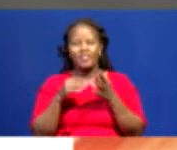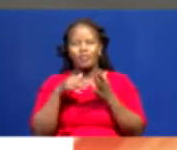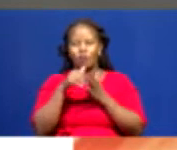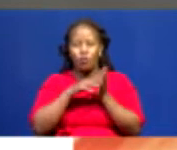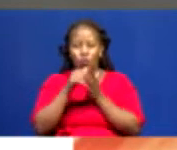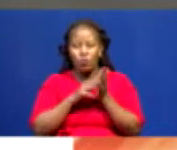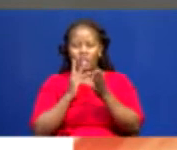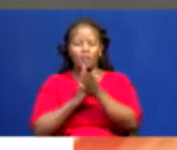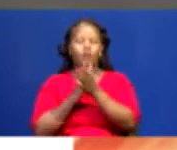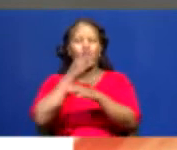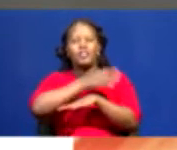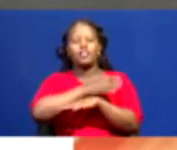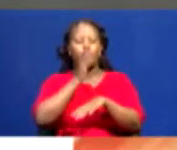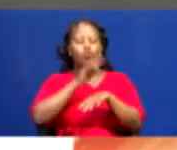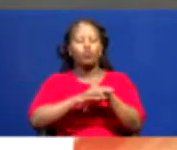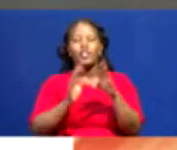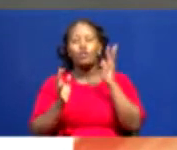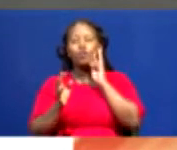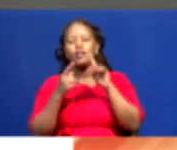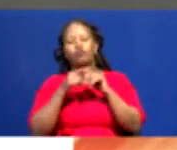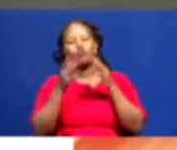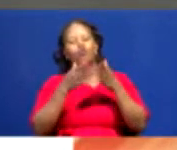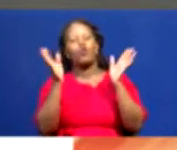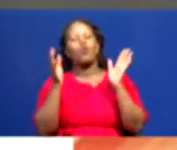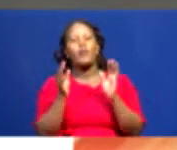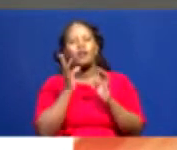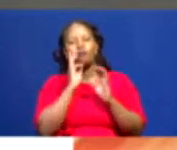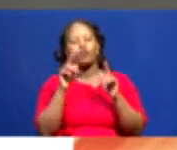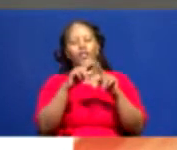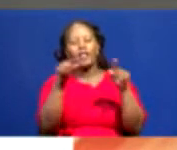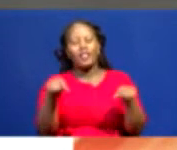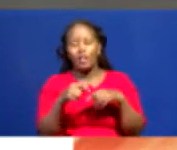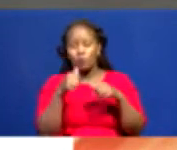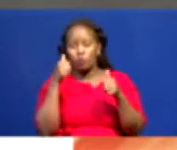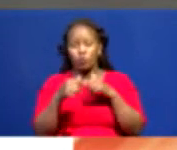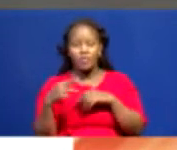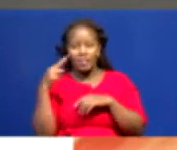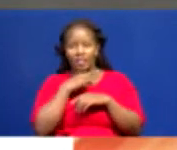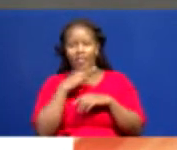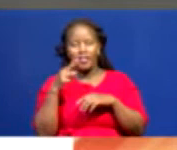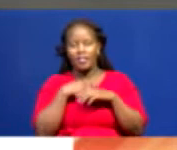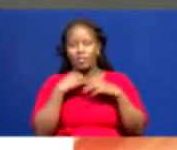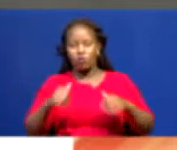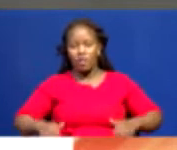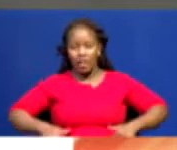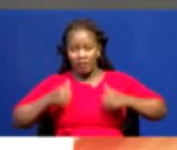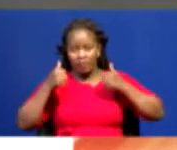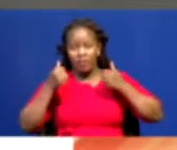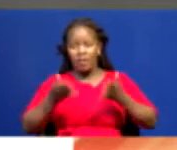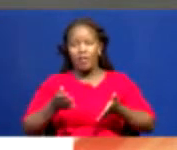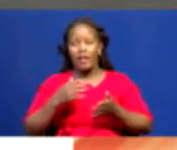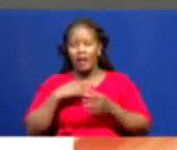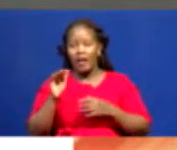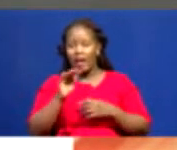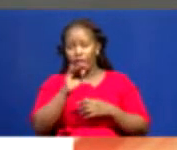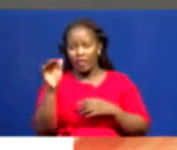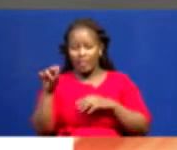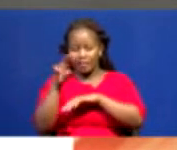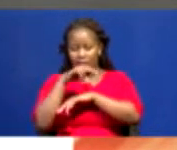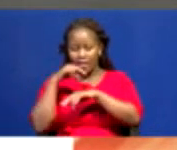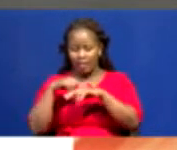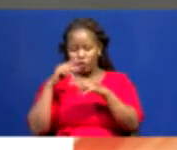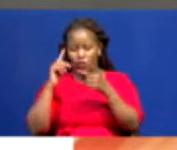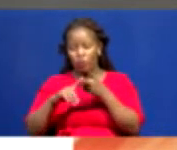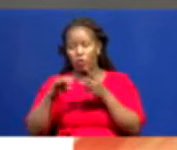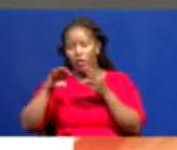draw water from open dams, which pose a serious risk to their lives. They have called on the national and county